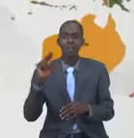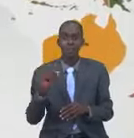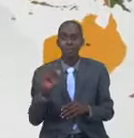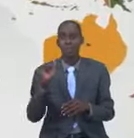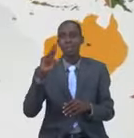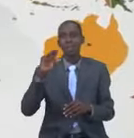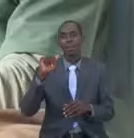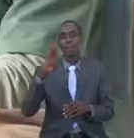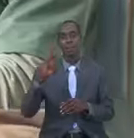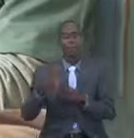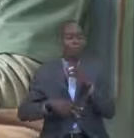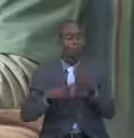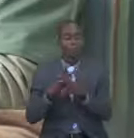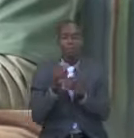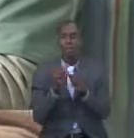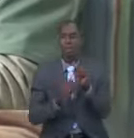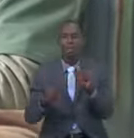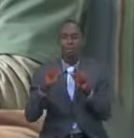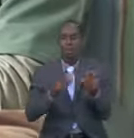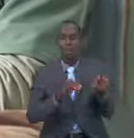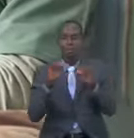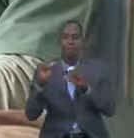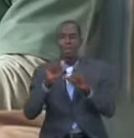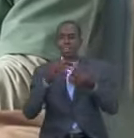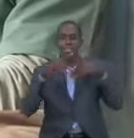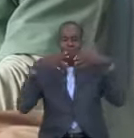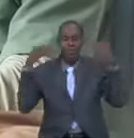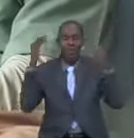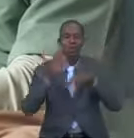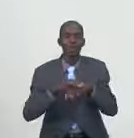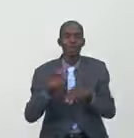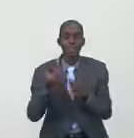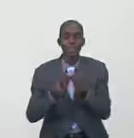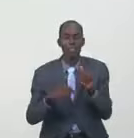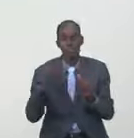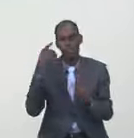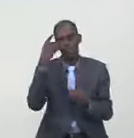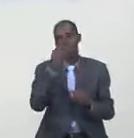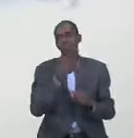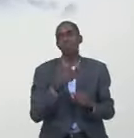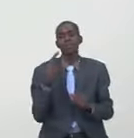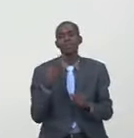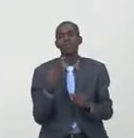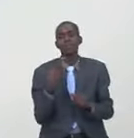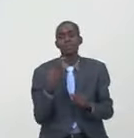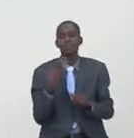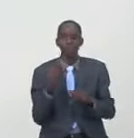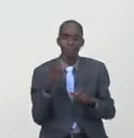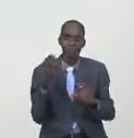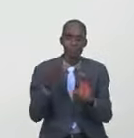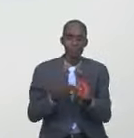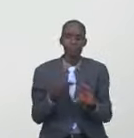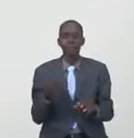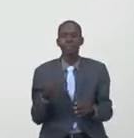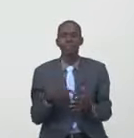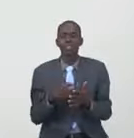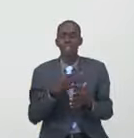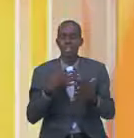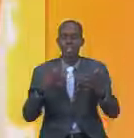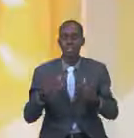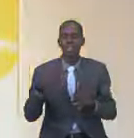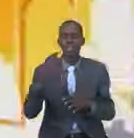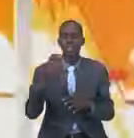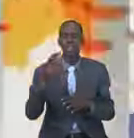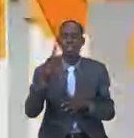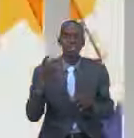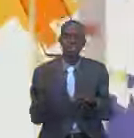world, everywhere. Put a smile on every face. So join us. And let GCK take you